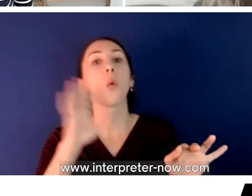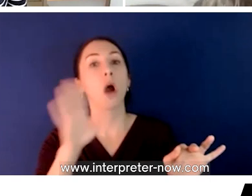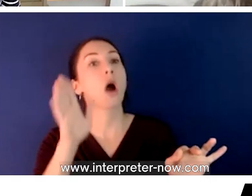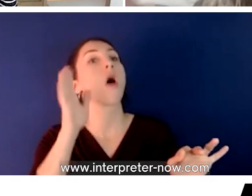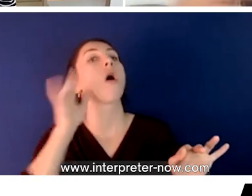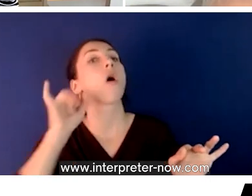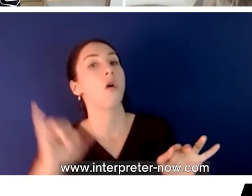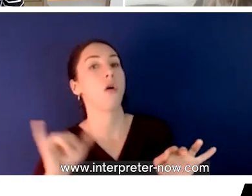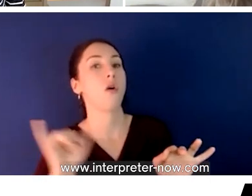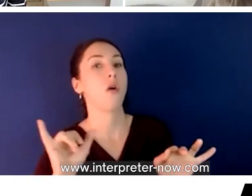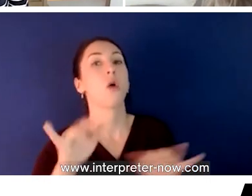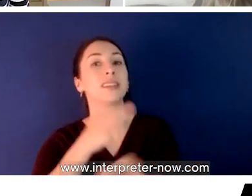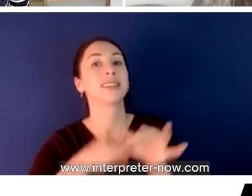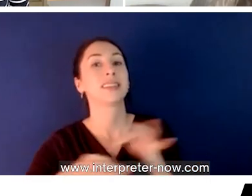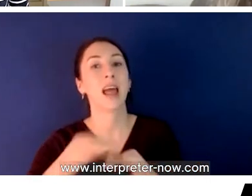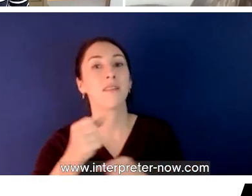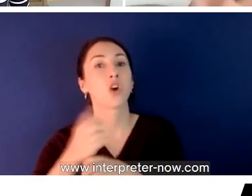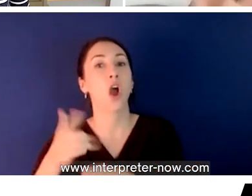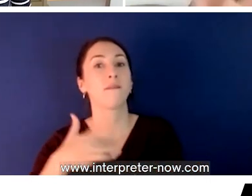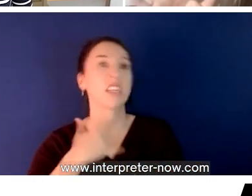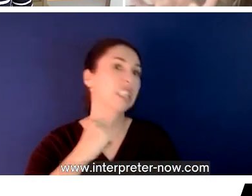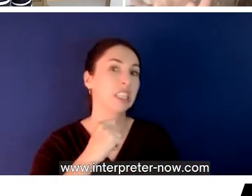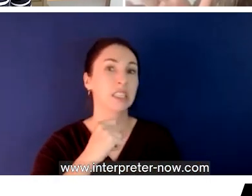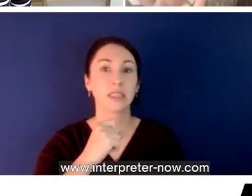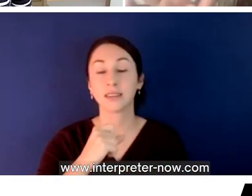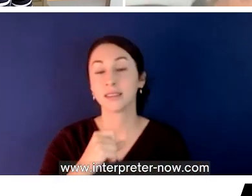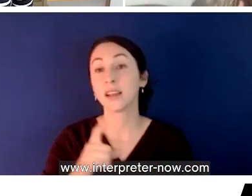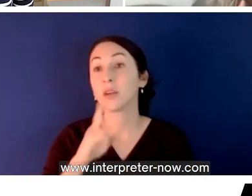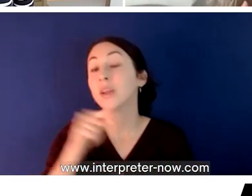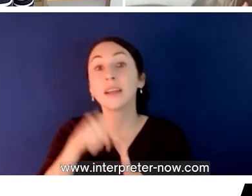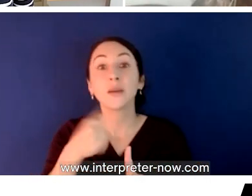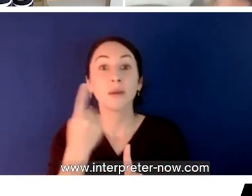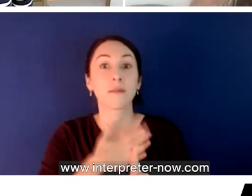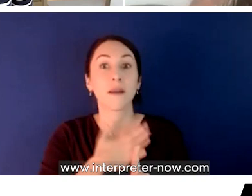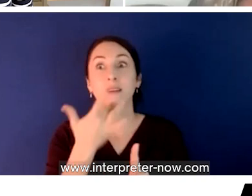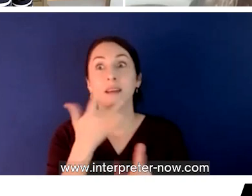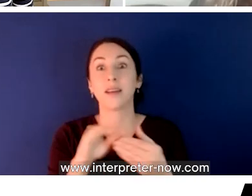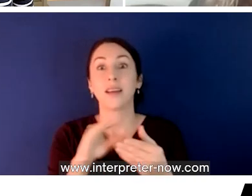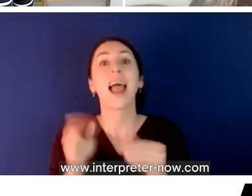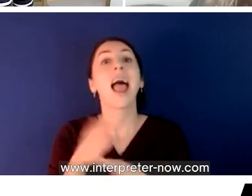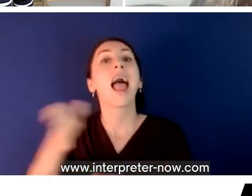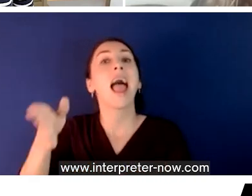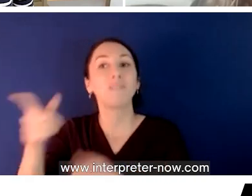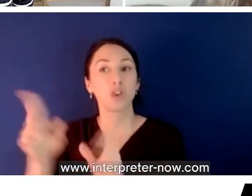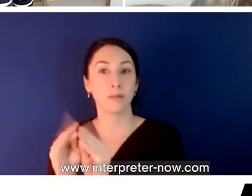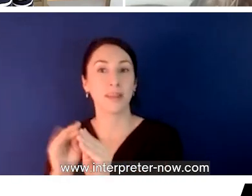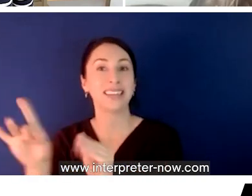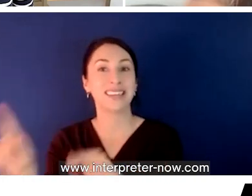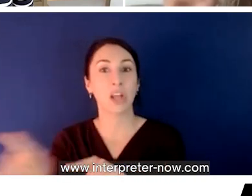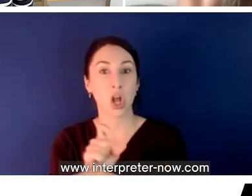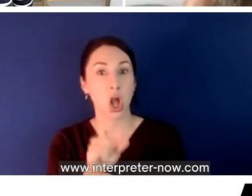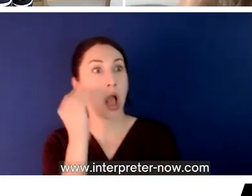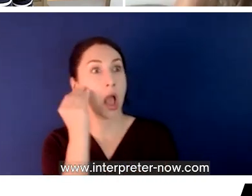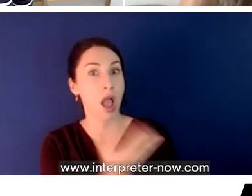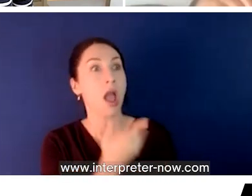on the defensive. And I got to say, so this is one of my favorite stories because she actually called us back up to say